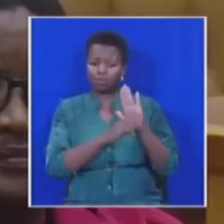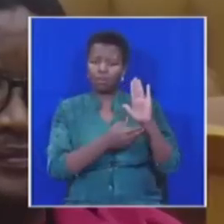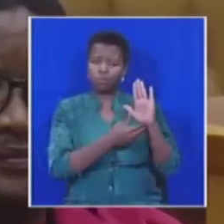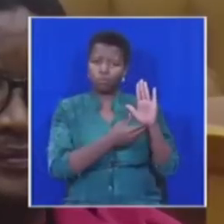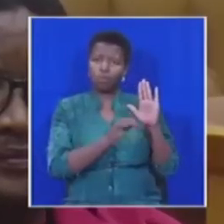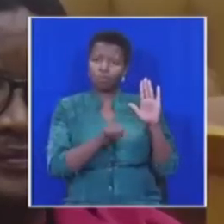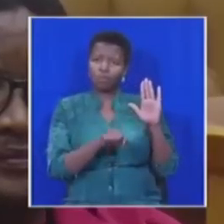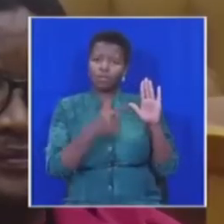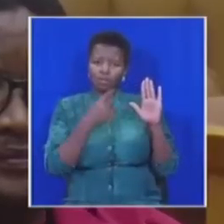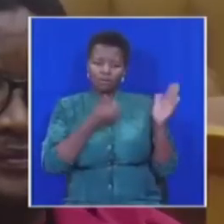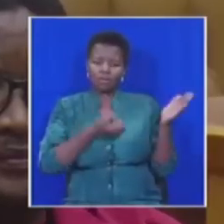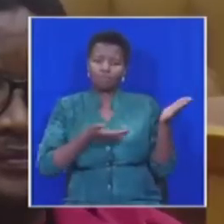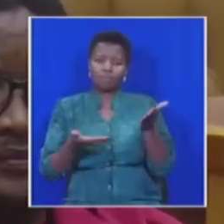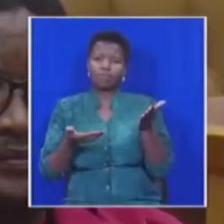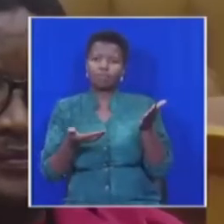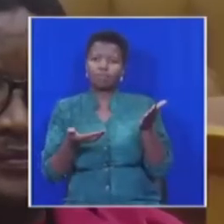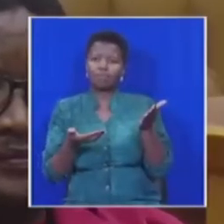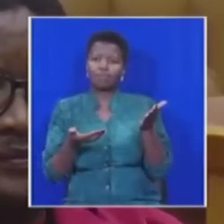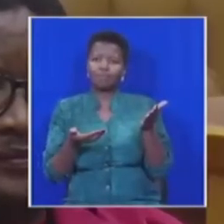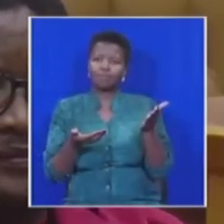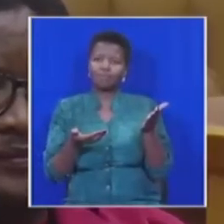and share her perspective.